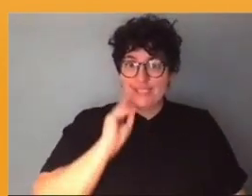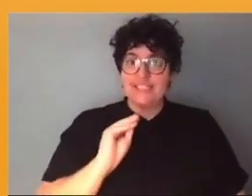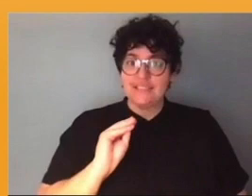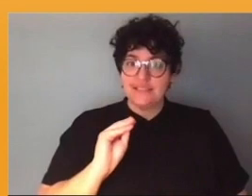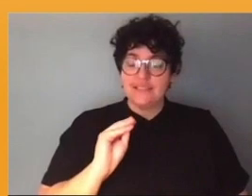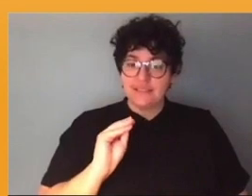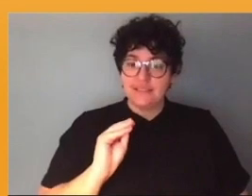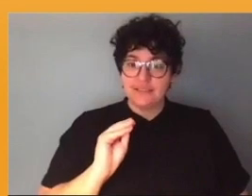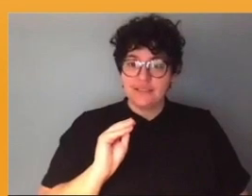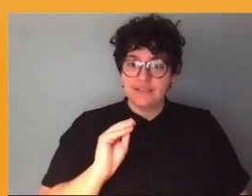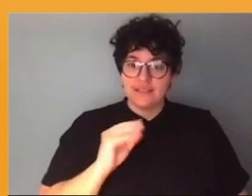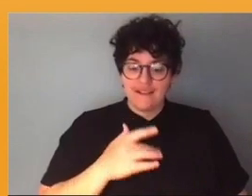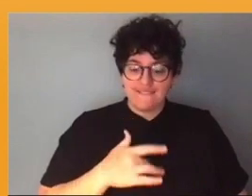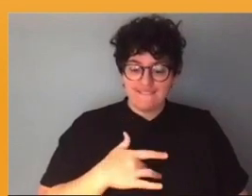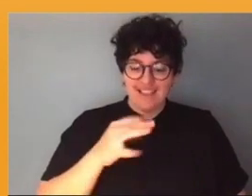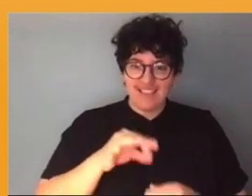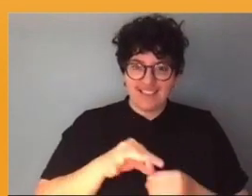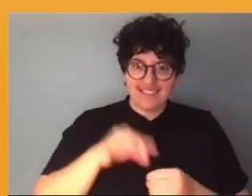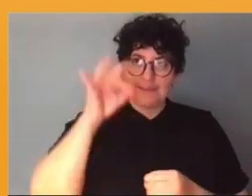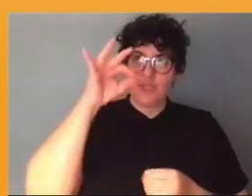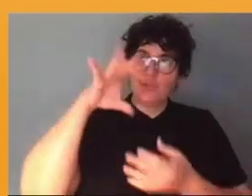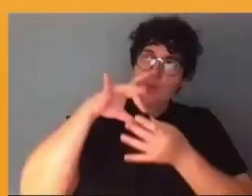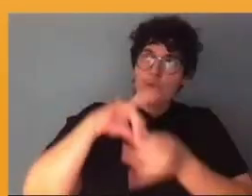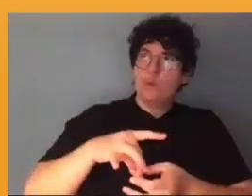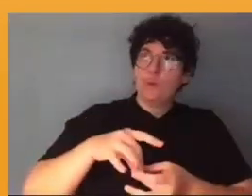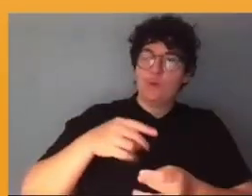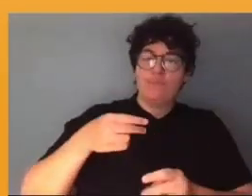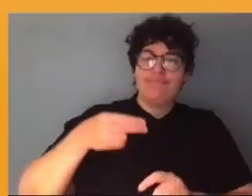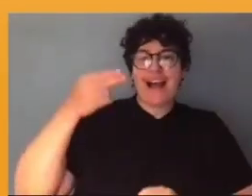you know, connected to higher self.